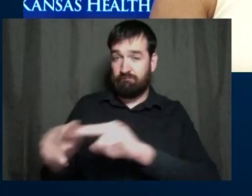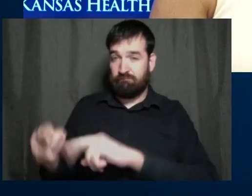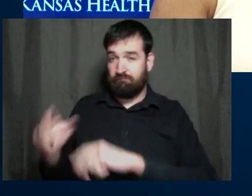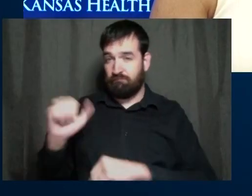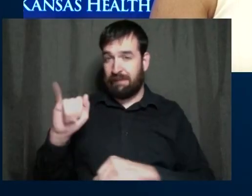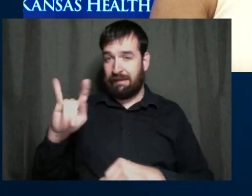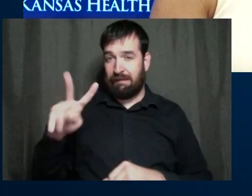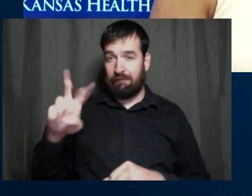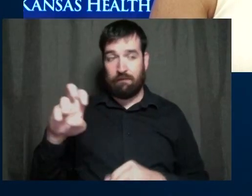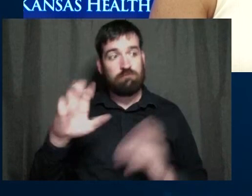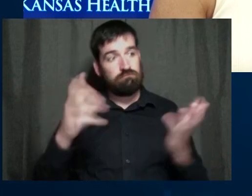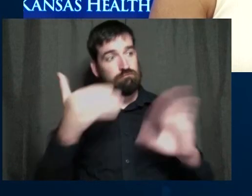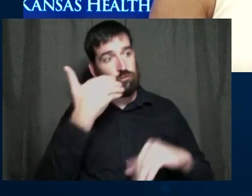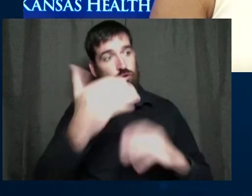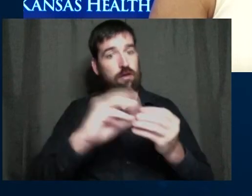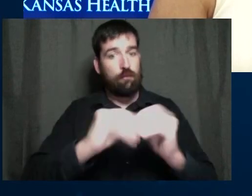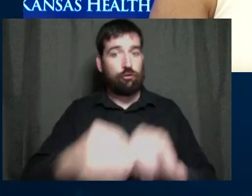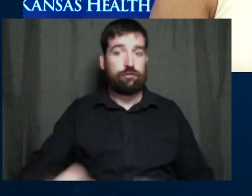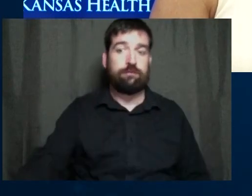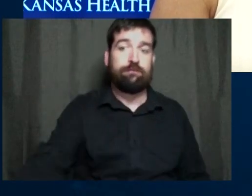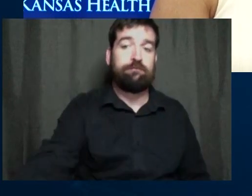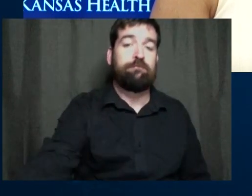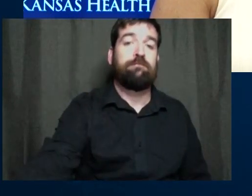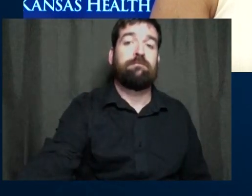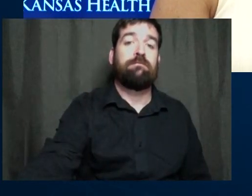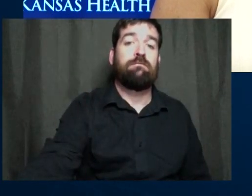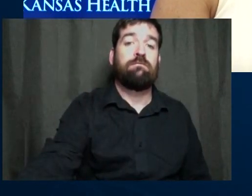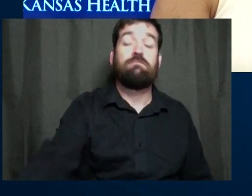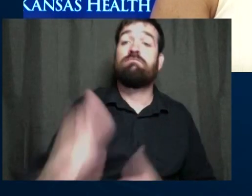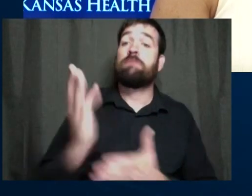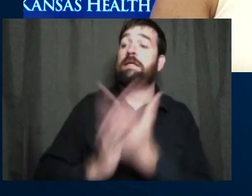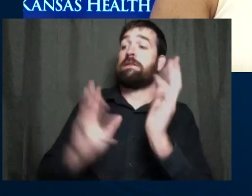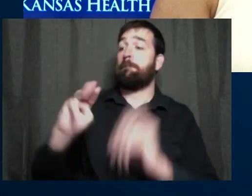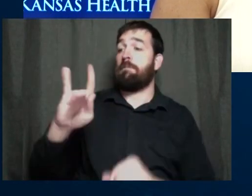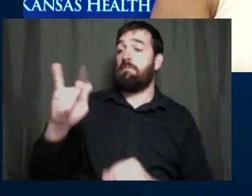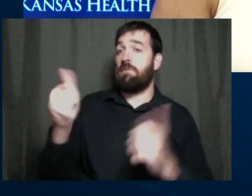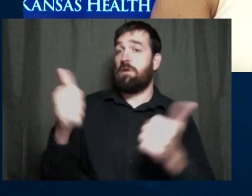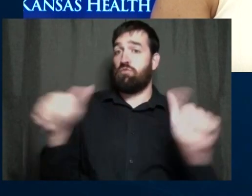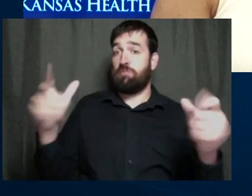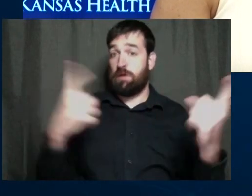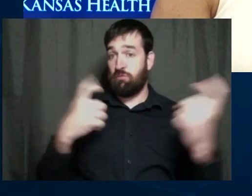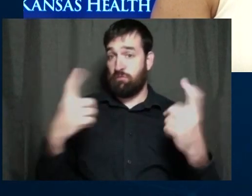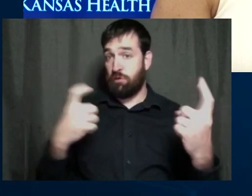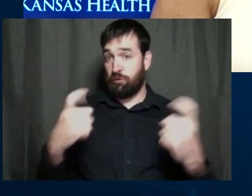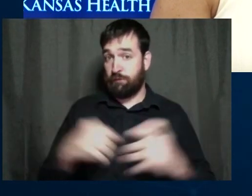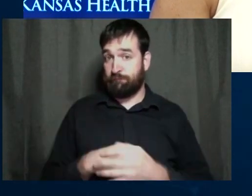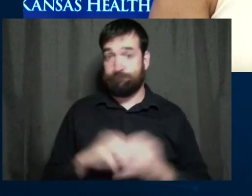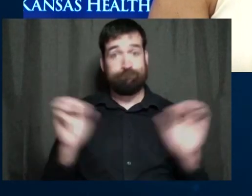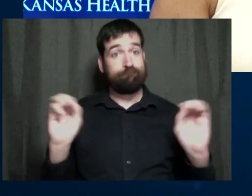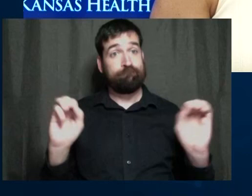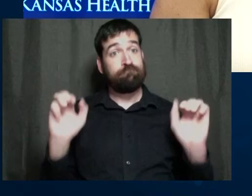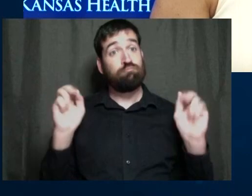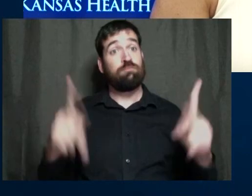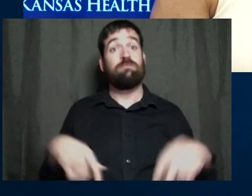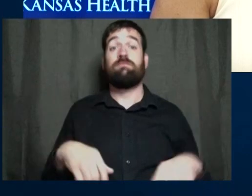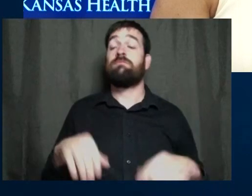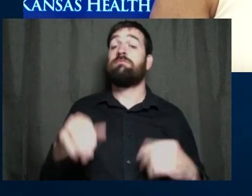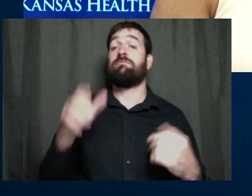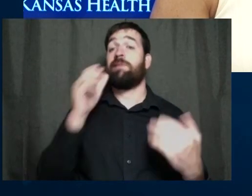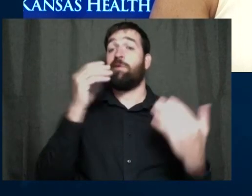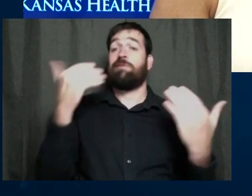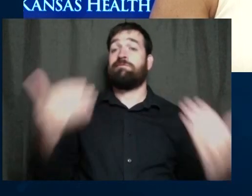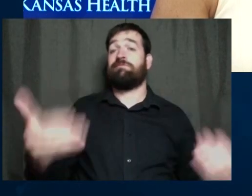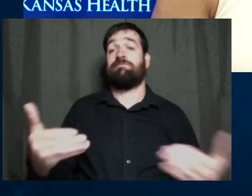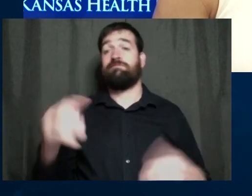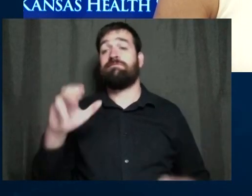for that update. All right, let's get to some reporters. Are there any on the line? There are not. Okay, so we're going to get straight to Amanda Cackler.